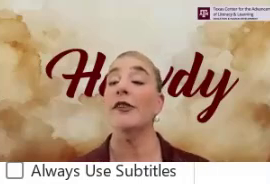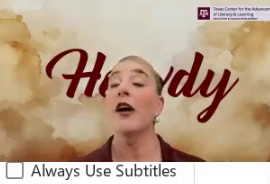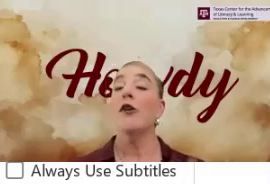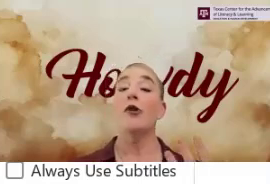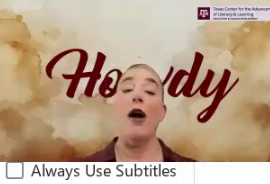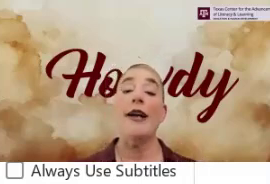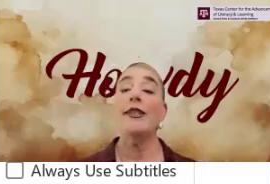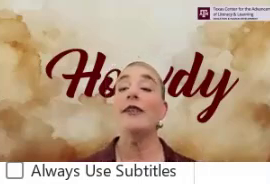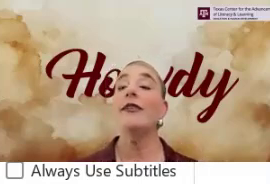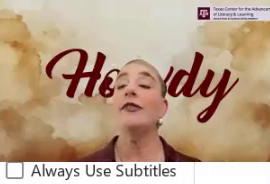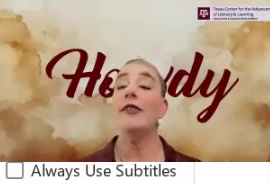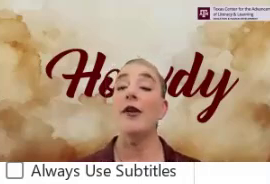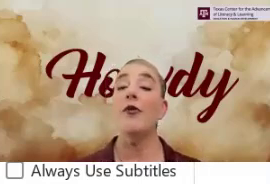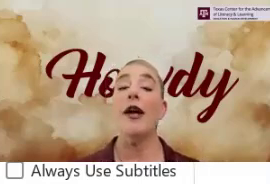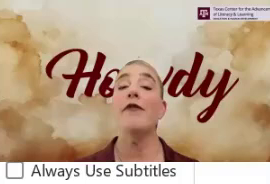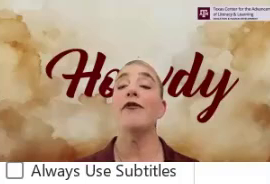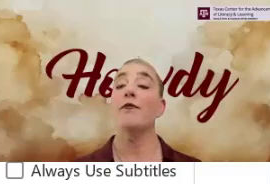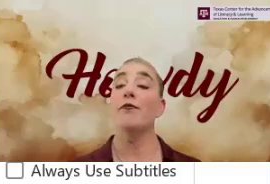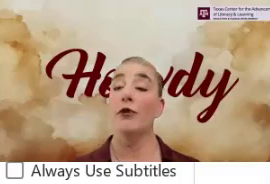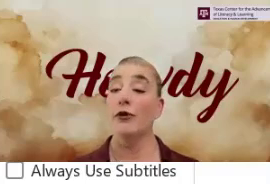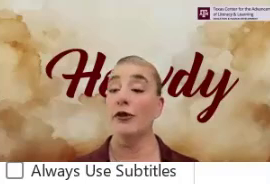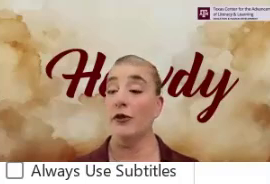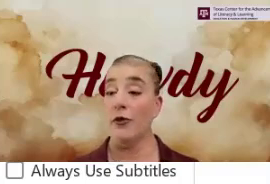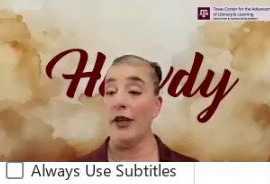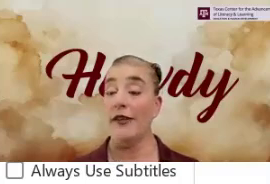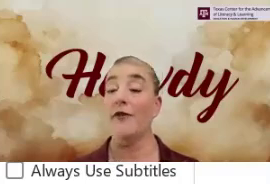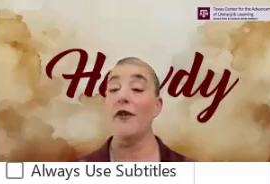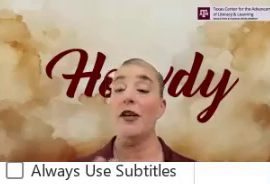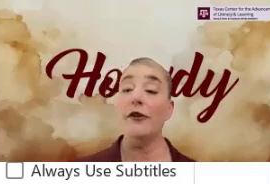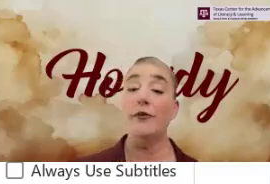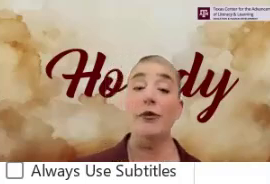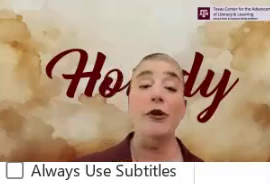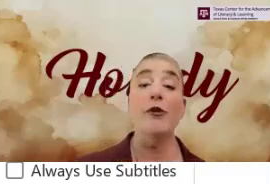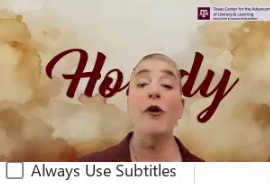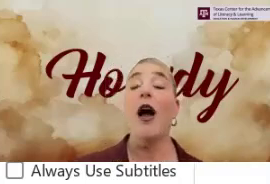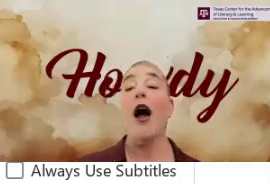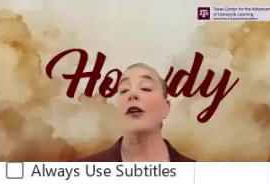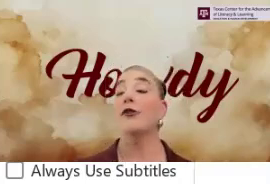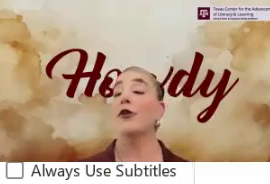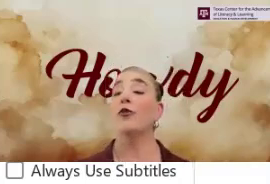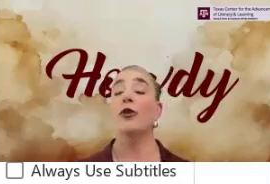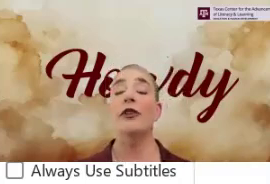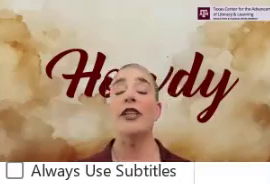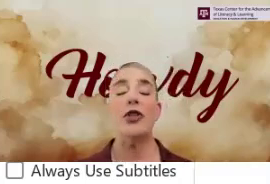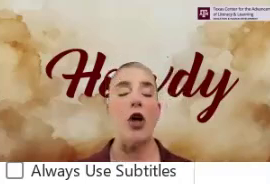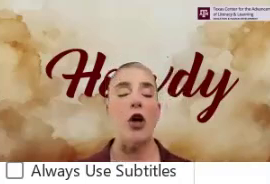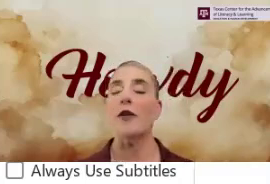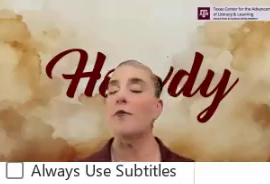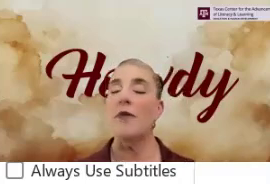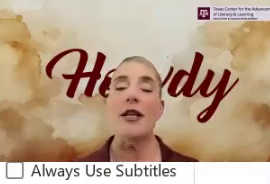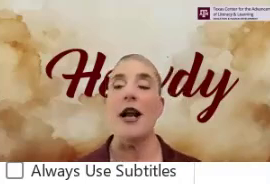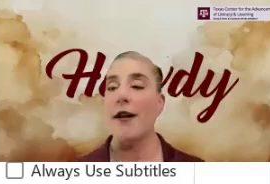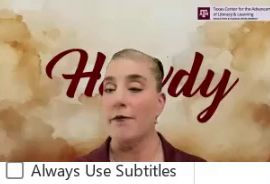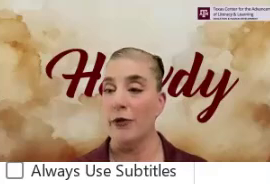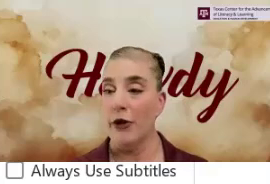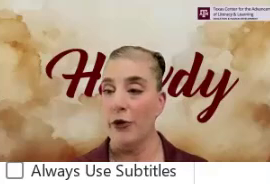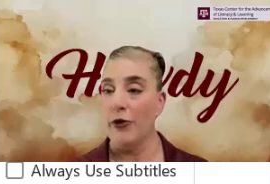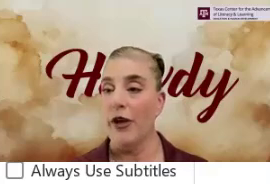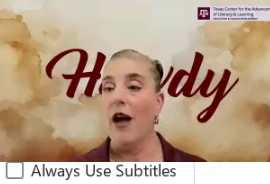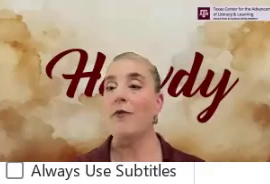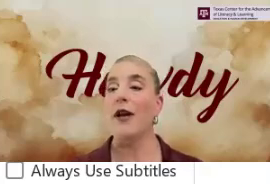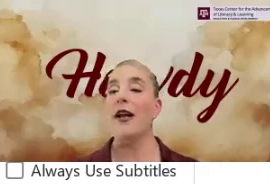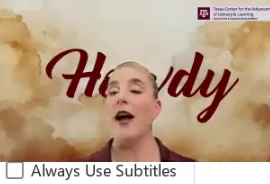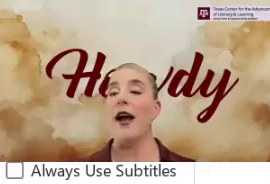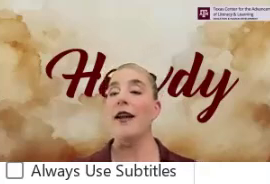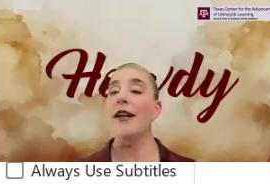and greens. So I tend to stay away from blues and greens. If I use blue, I use a really dark midnight